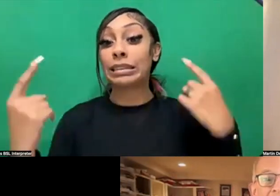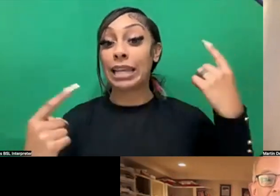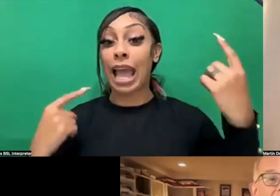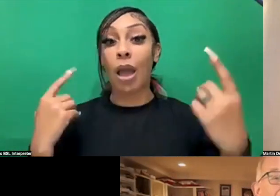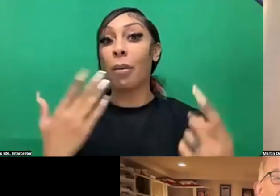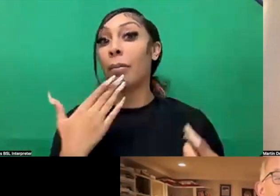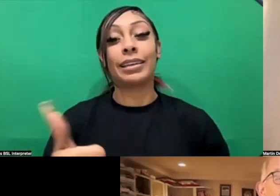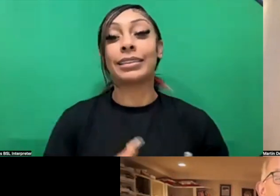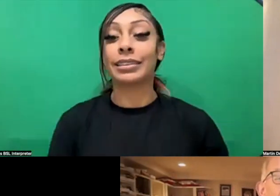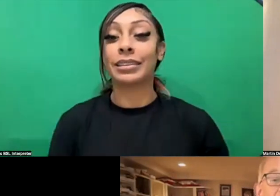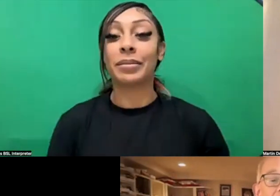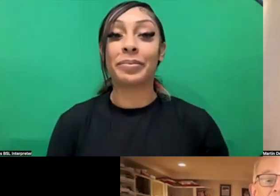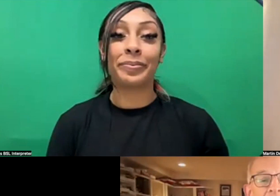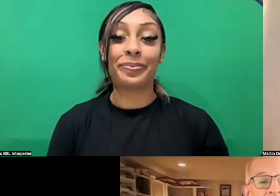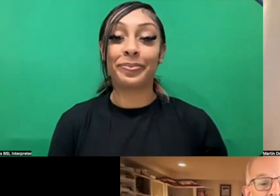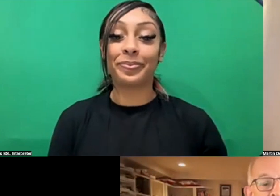do. Yeah.